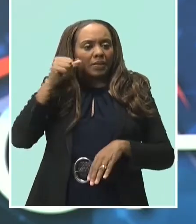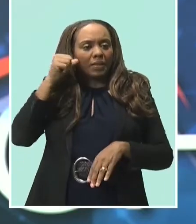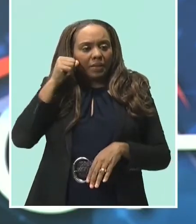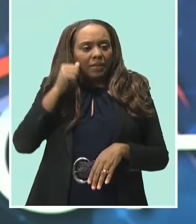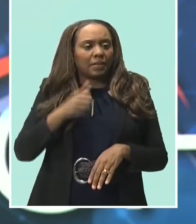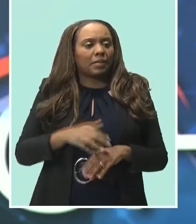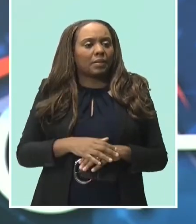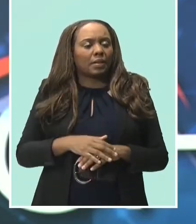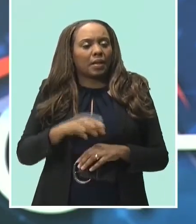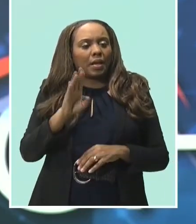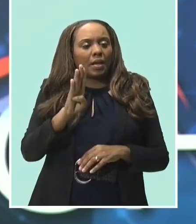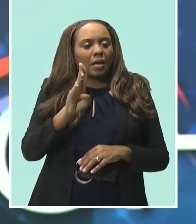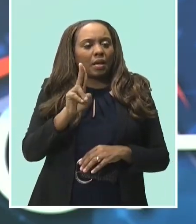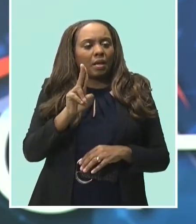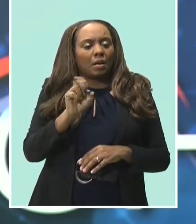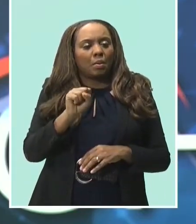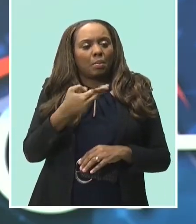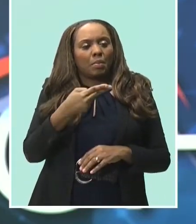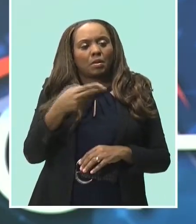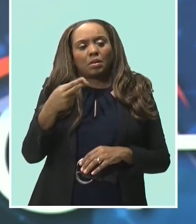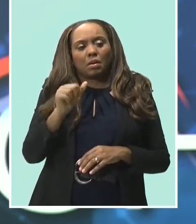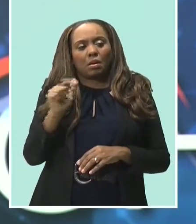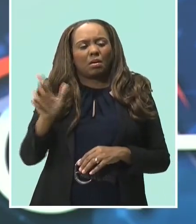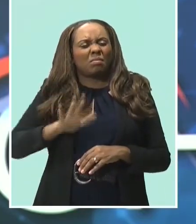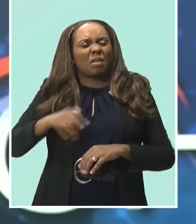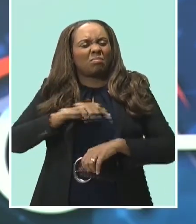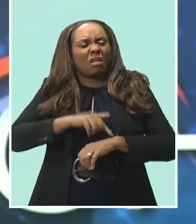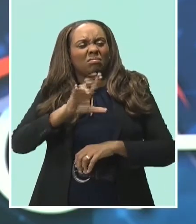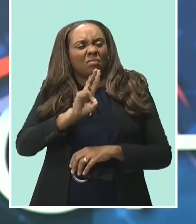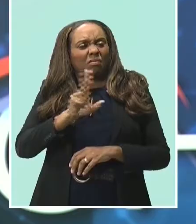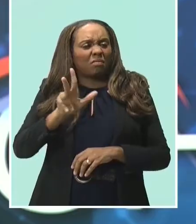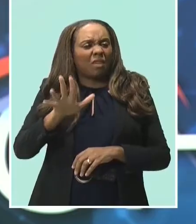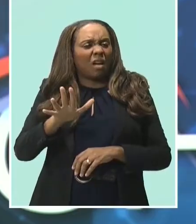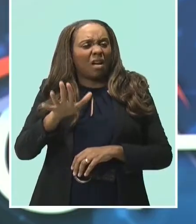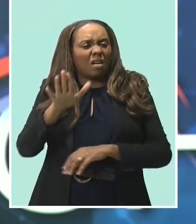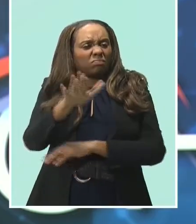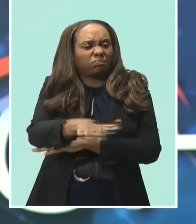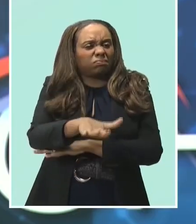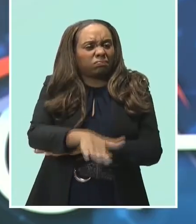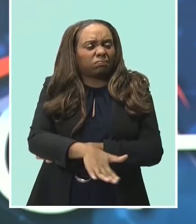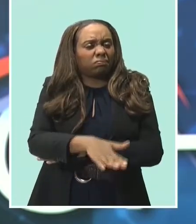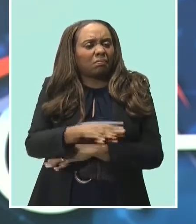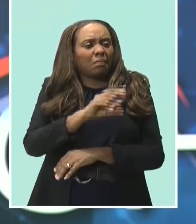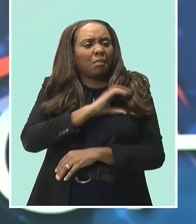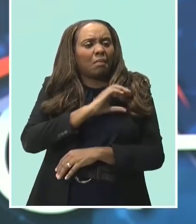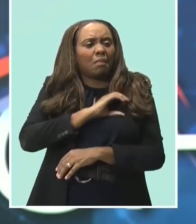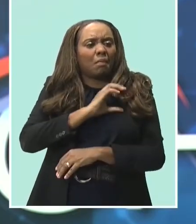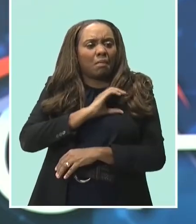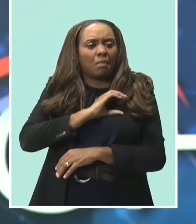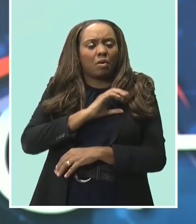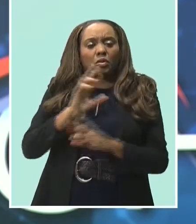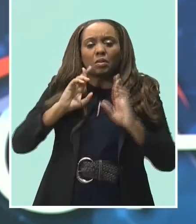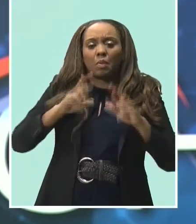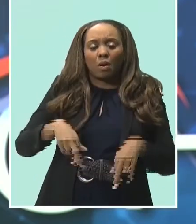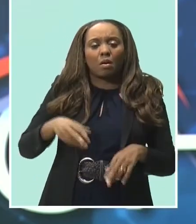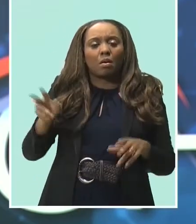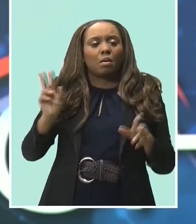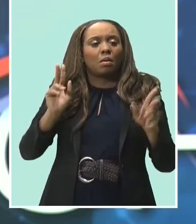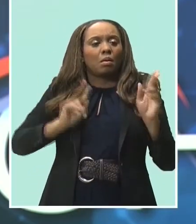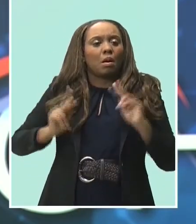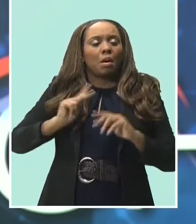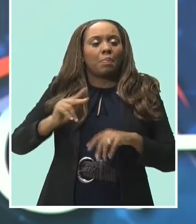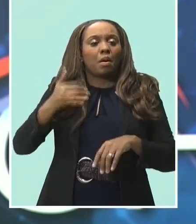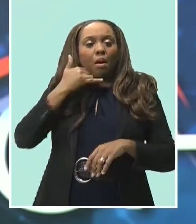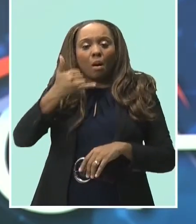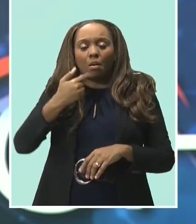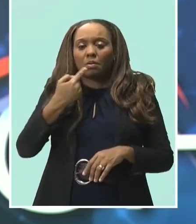St. Michael yesterday. Police say about 7:35 p.m. officers responded to reports of shots being fired in the area of Pioneer